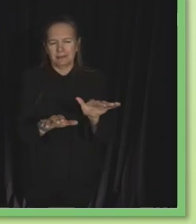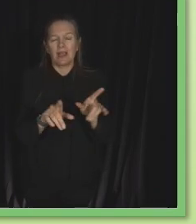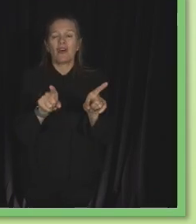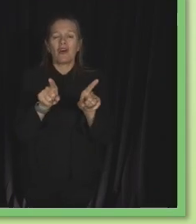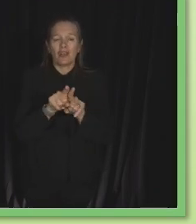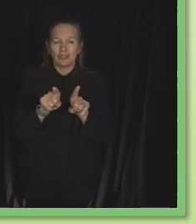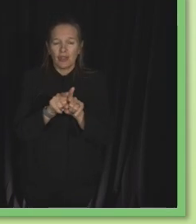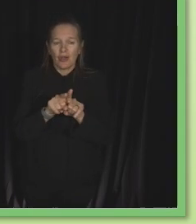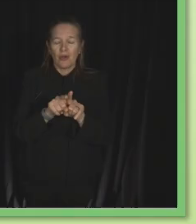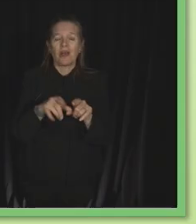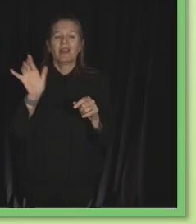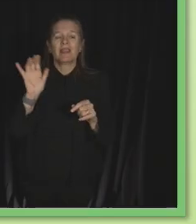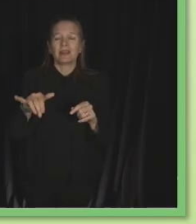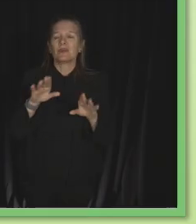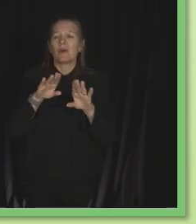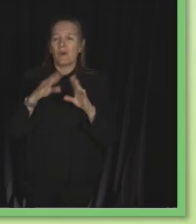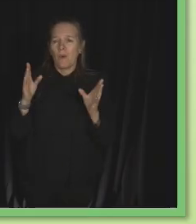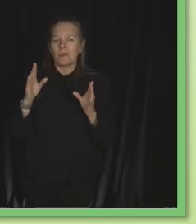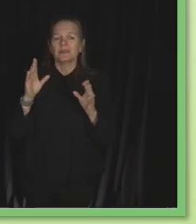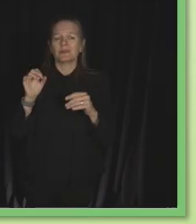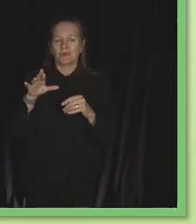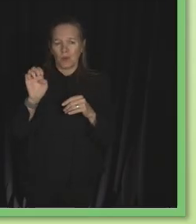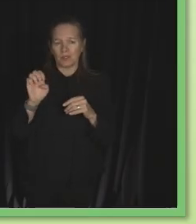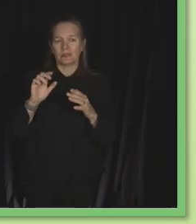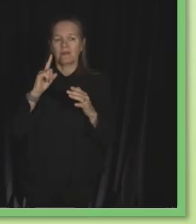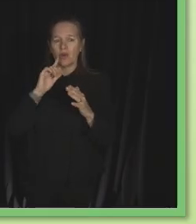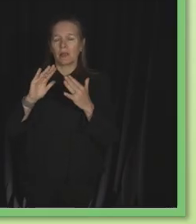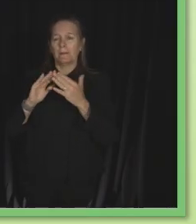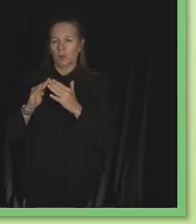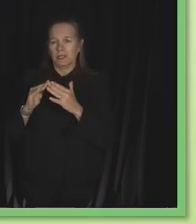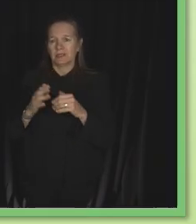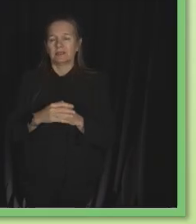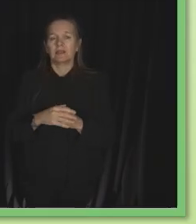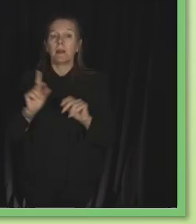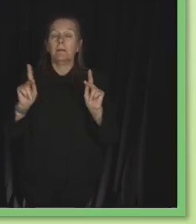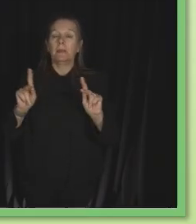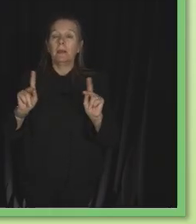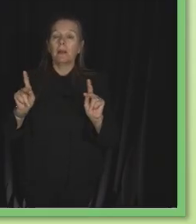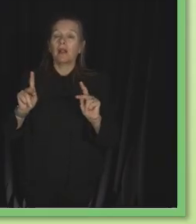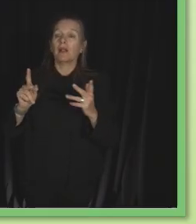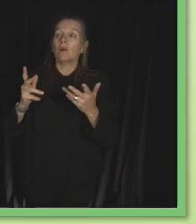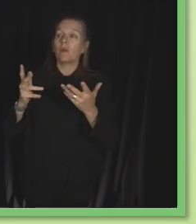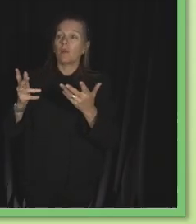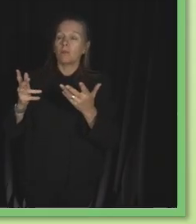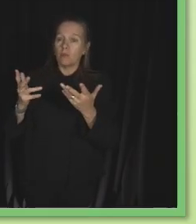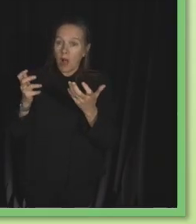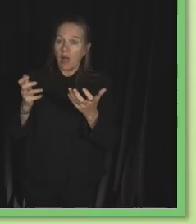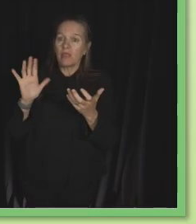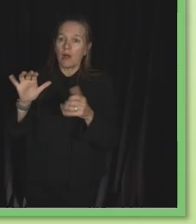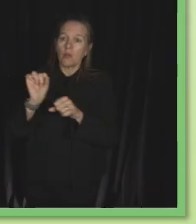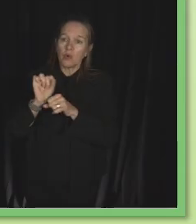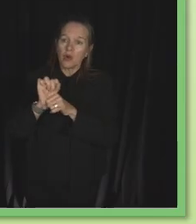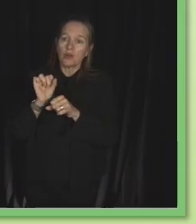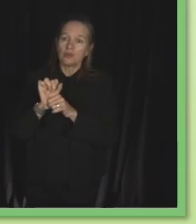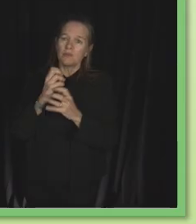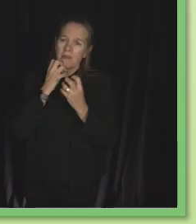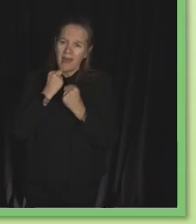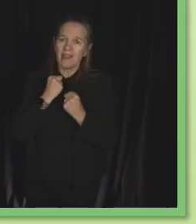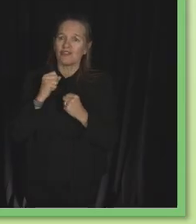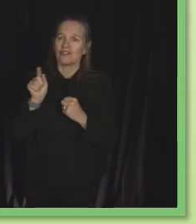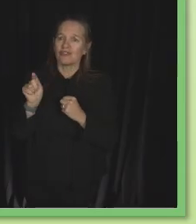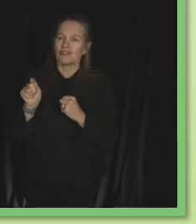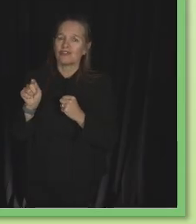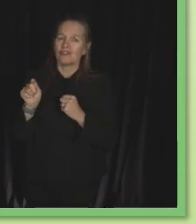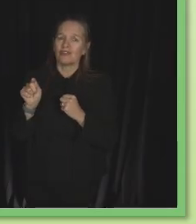Open source communities attract people who want to make their work matter. American Red Cross believes in a similar